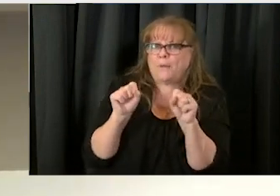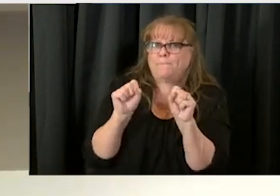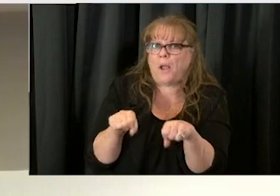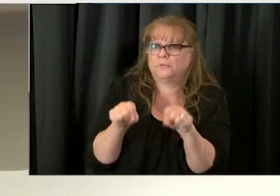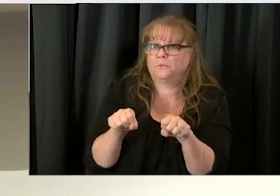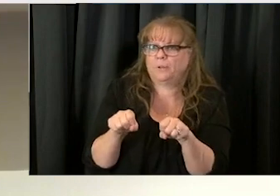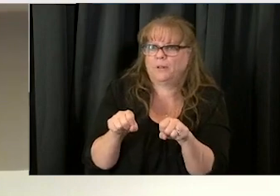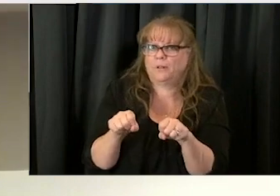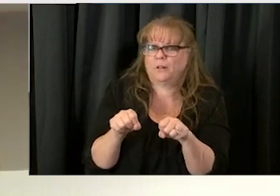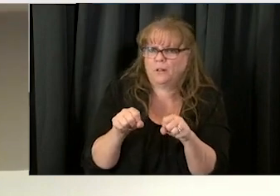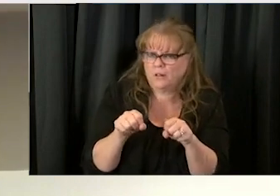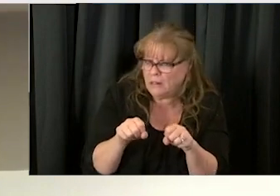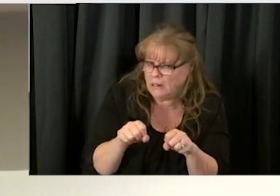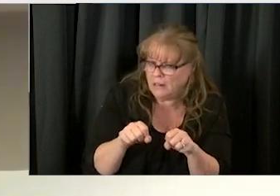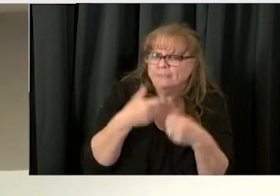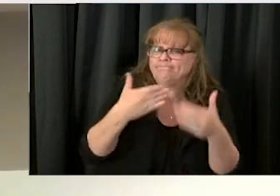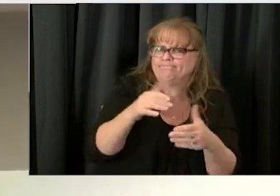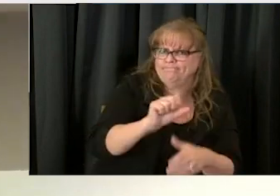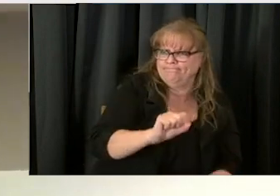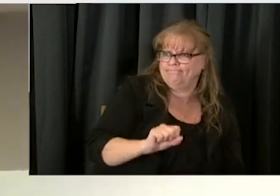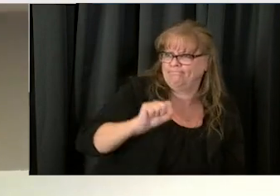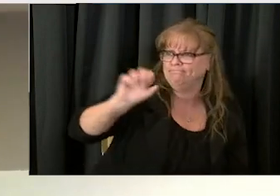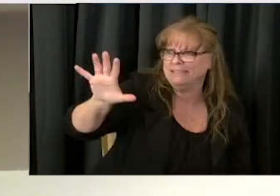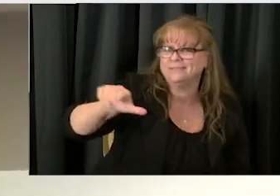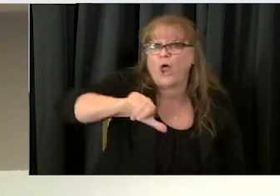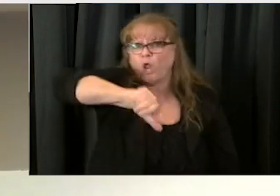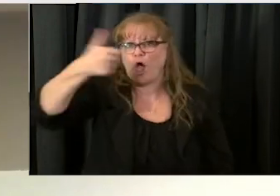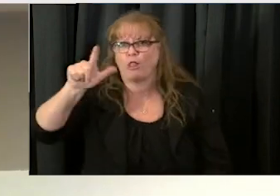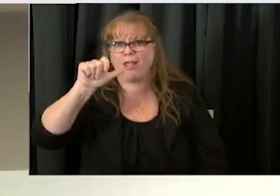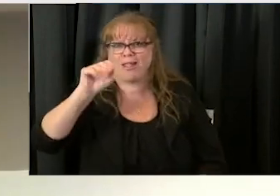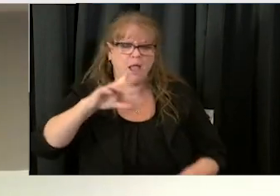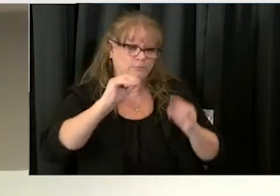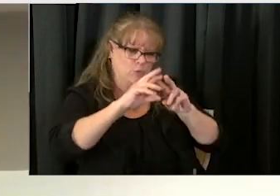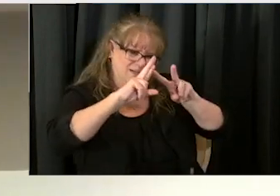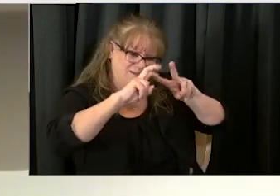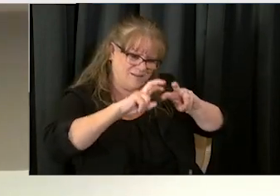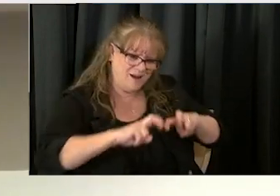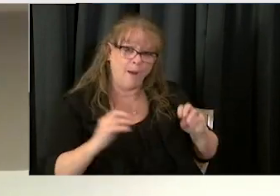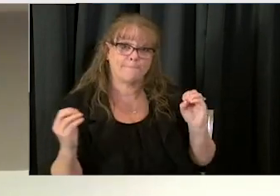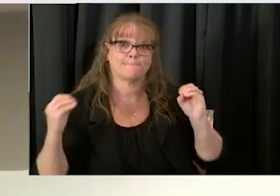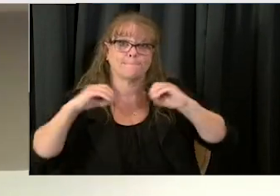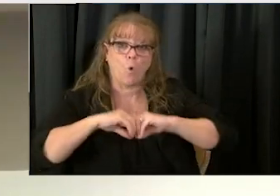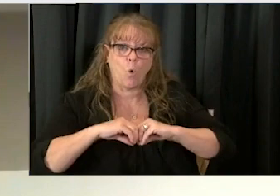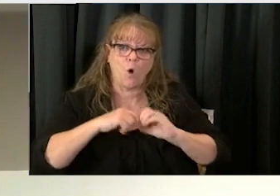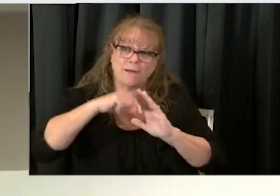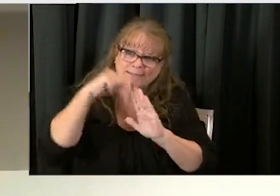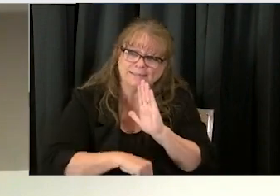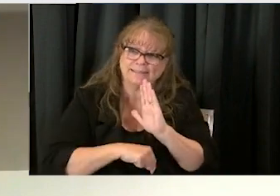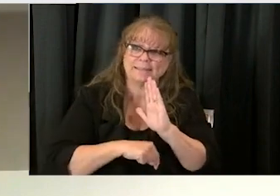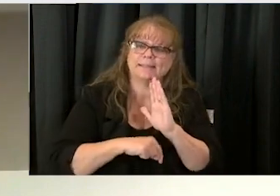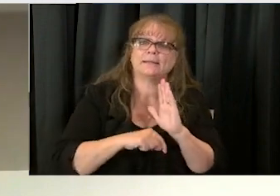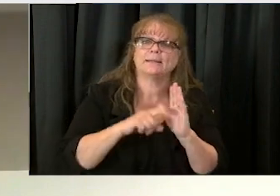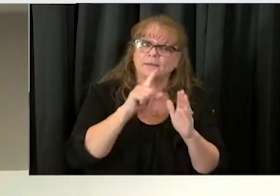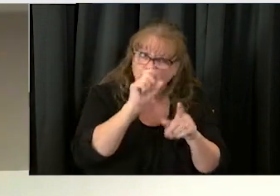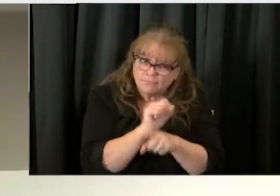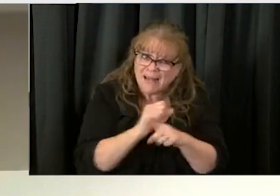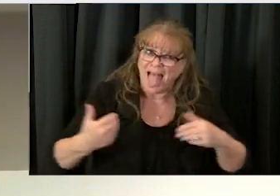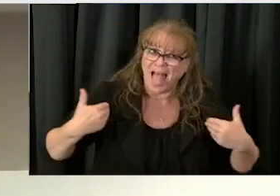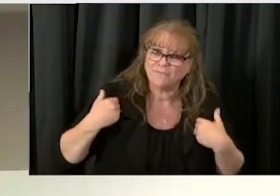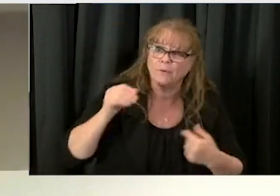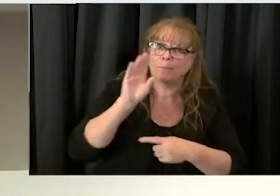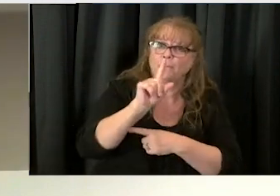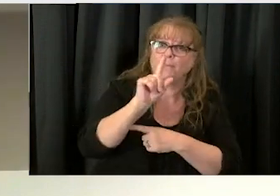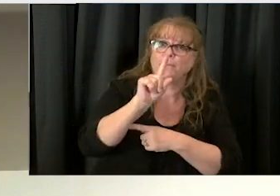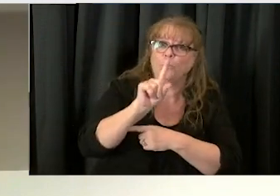issuing isolation orders and asking them for their contacts to quarantine, just out of an abundance of caution.